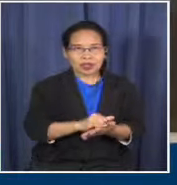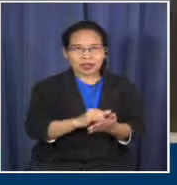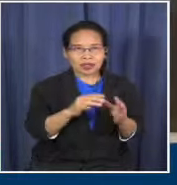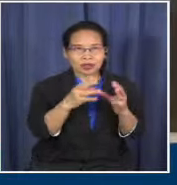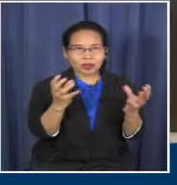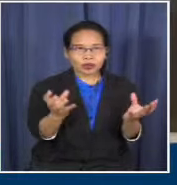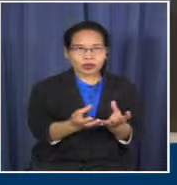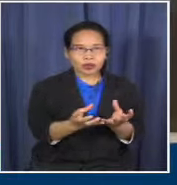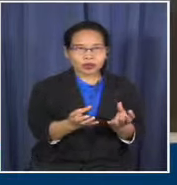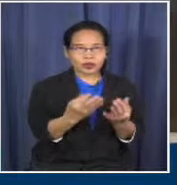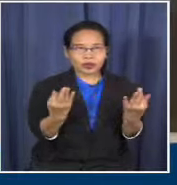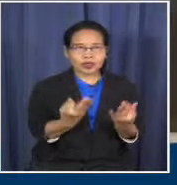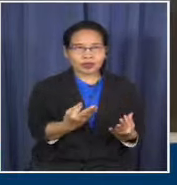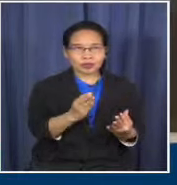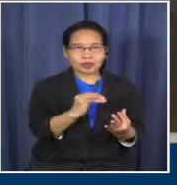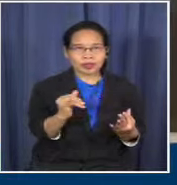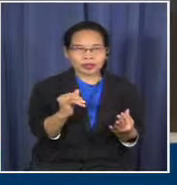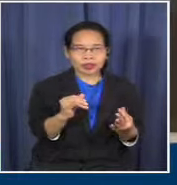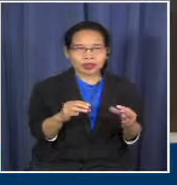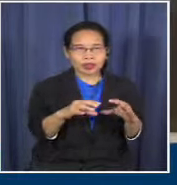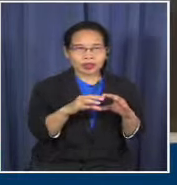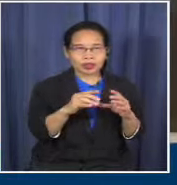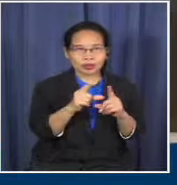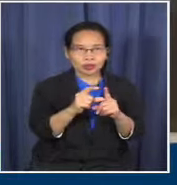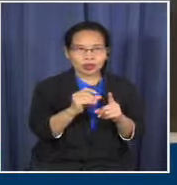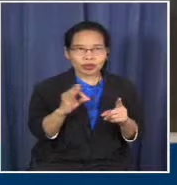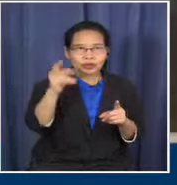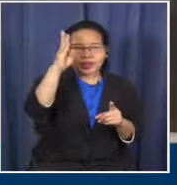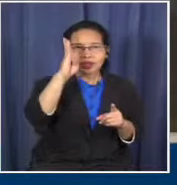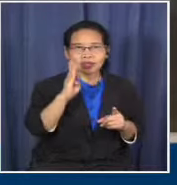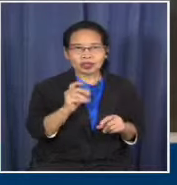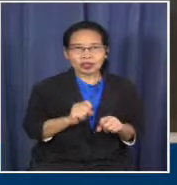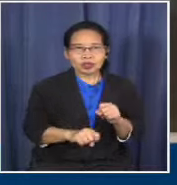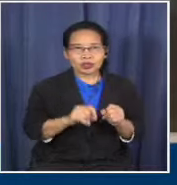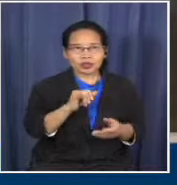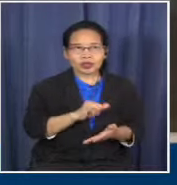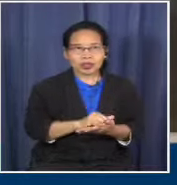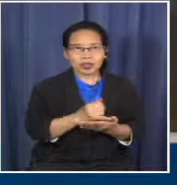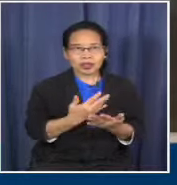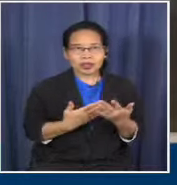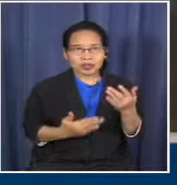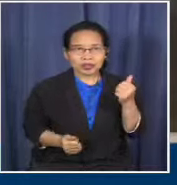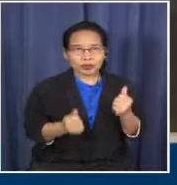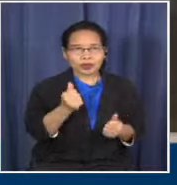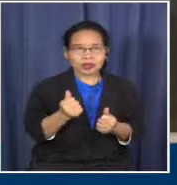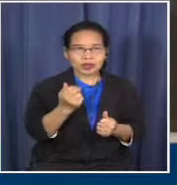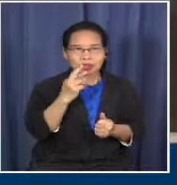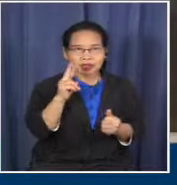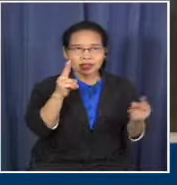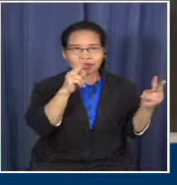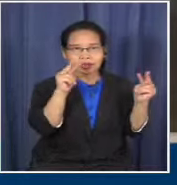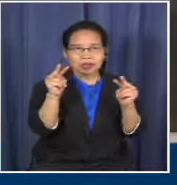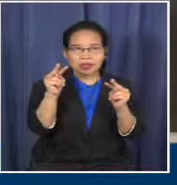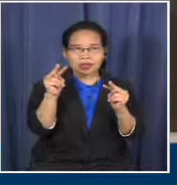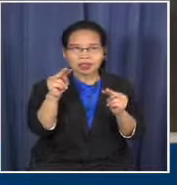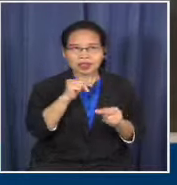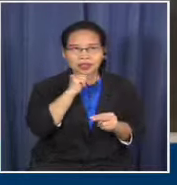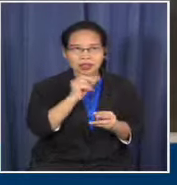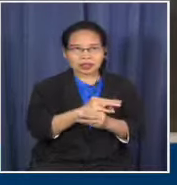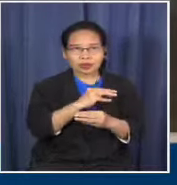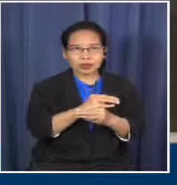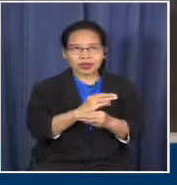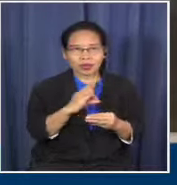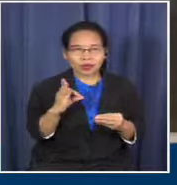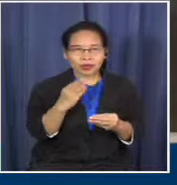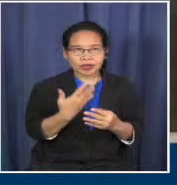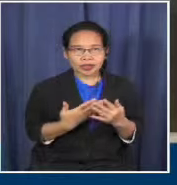Through faith, we understand that the worlds were framed by the word of God, so that things which are seen